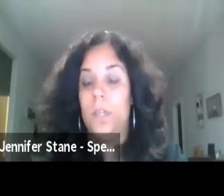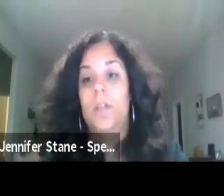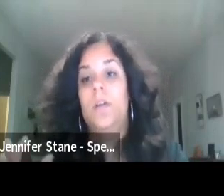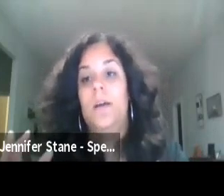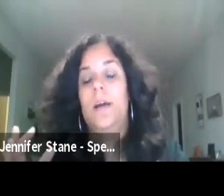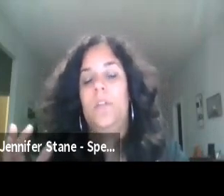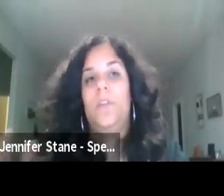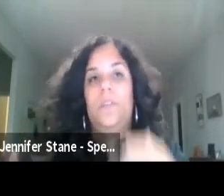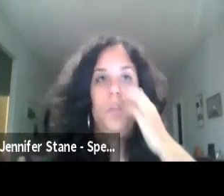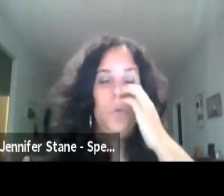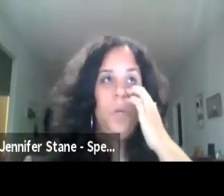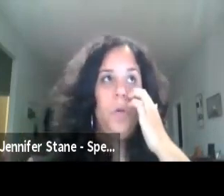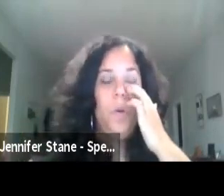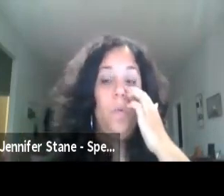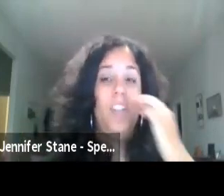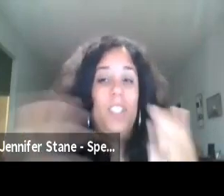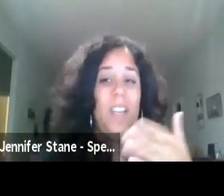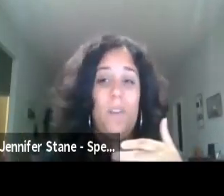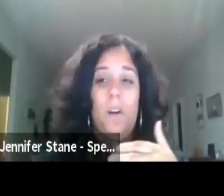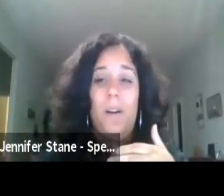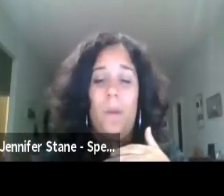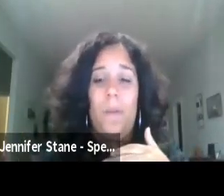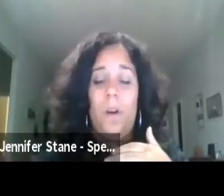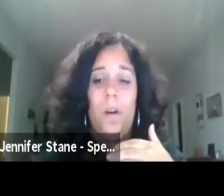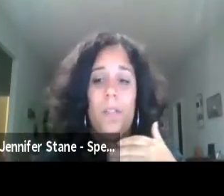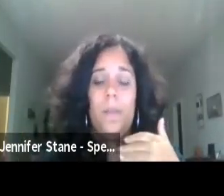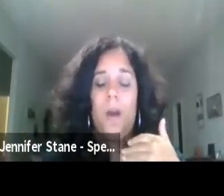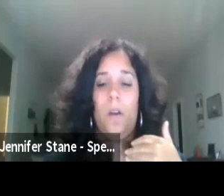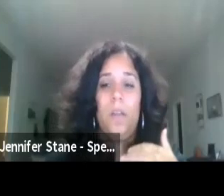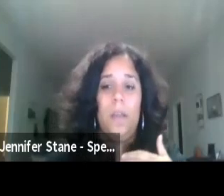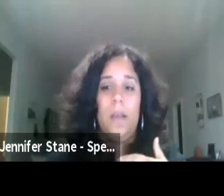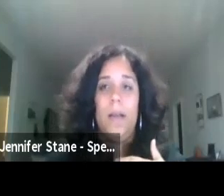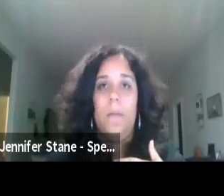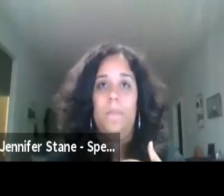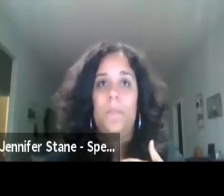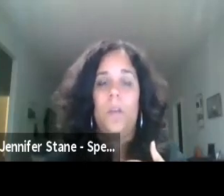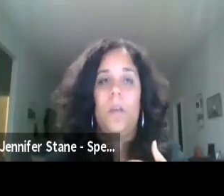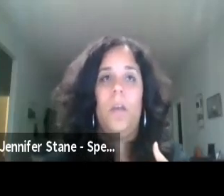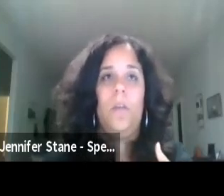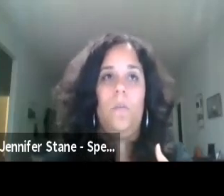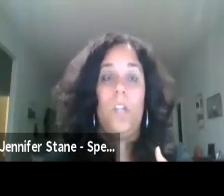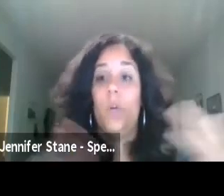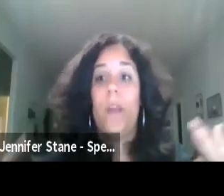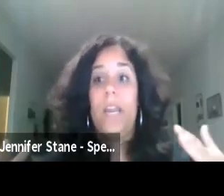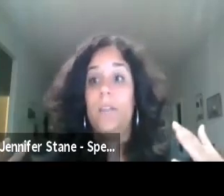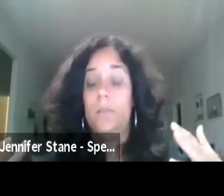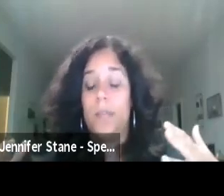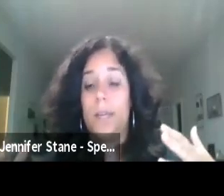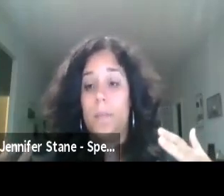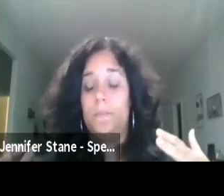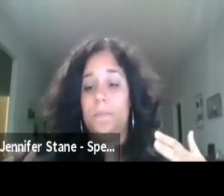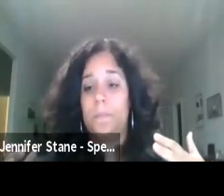1. So those of you who watched any of our webinars about our So